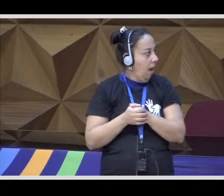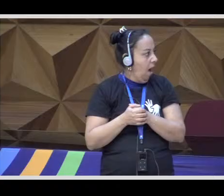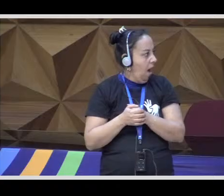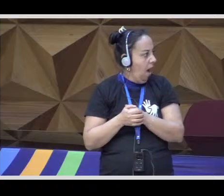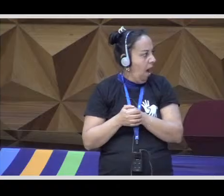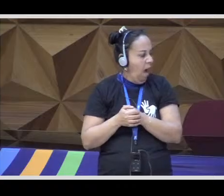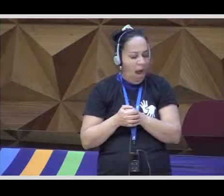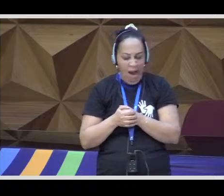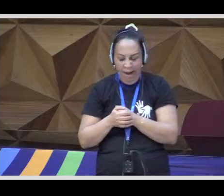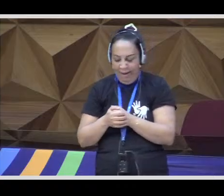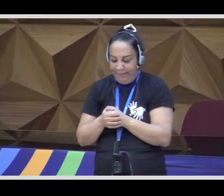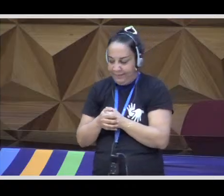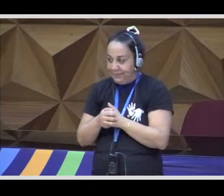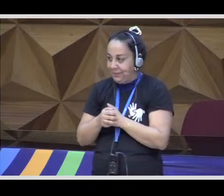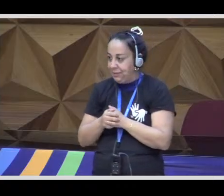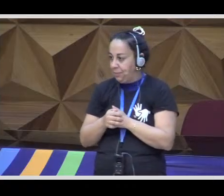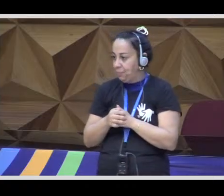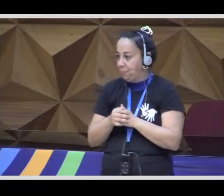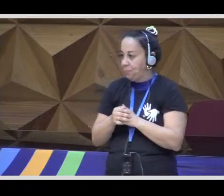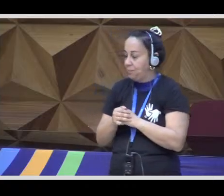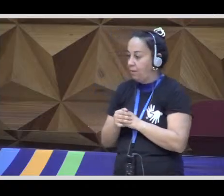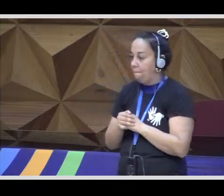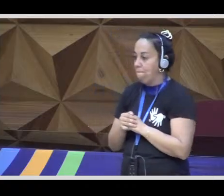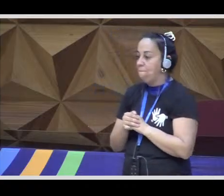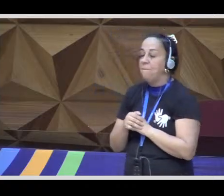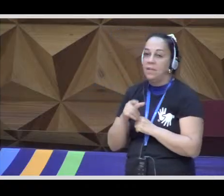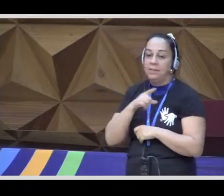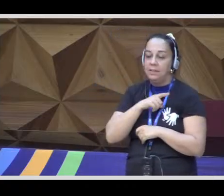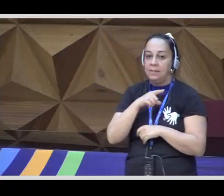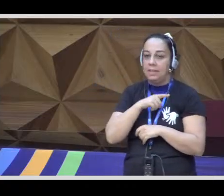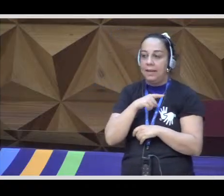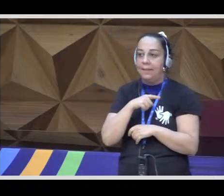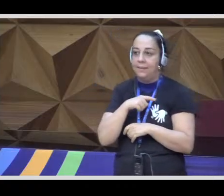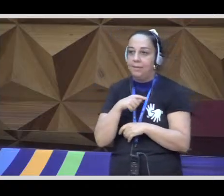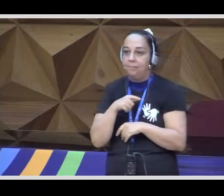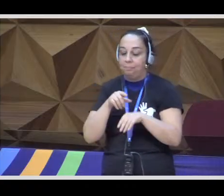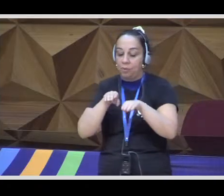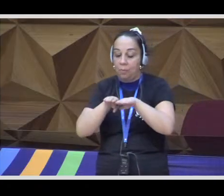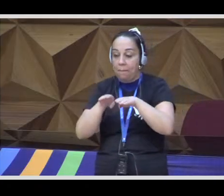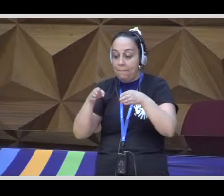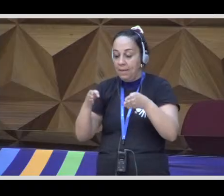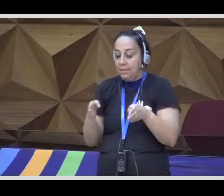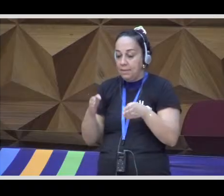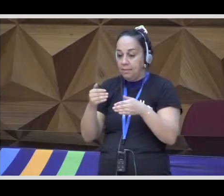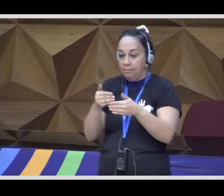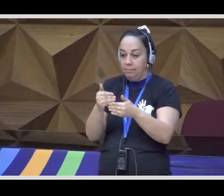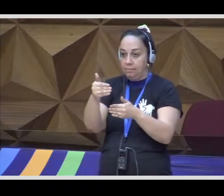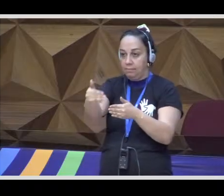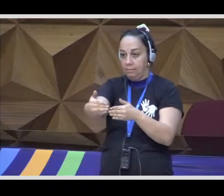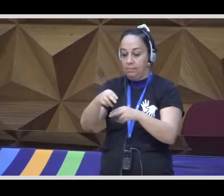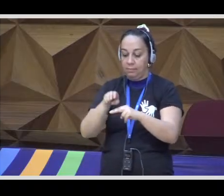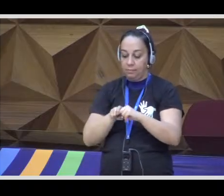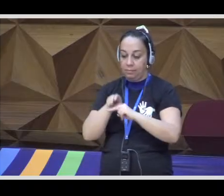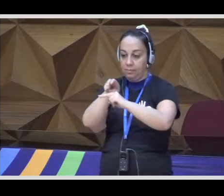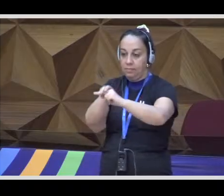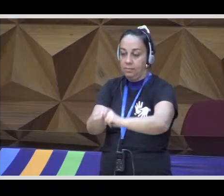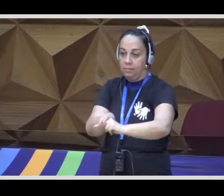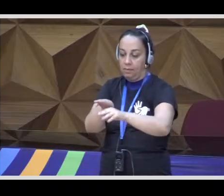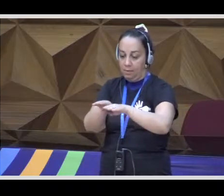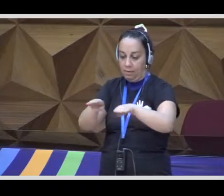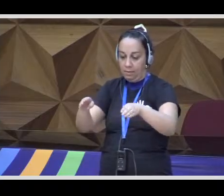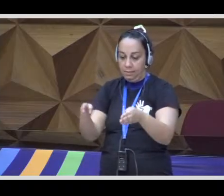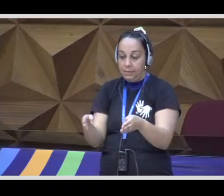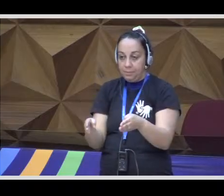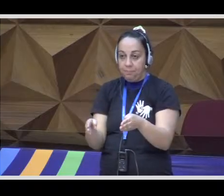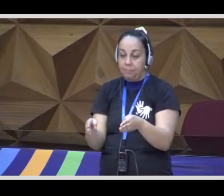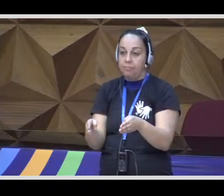got a table between you and the other people, or you've got your own seat, like in an aeroplane. Or sometimes there's